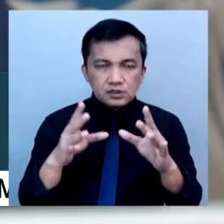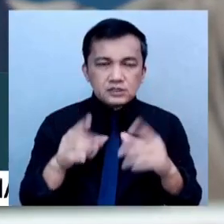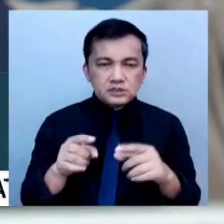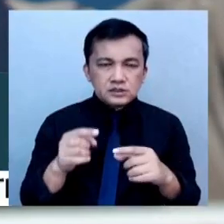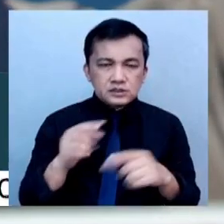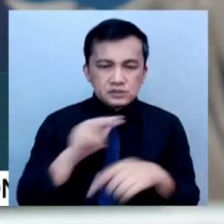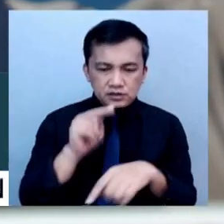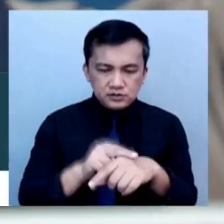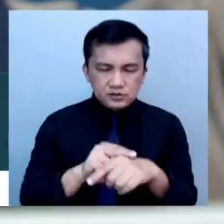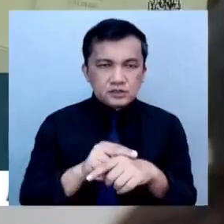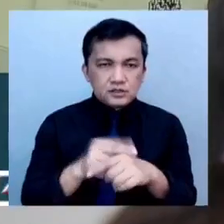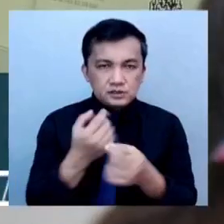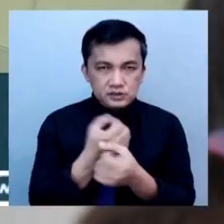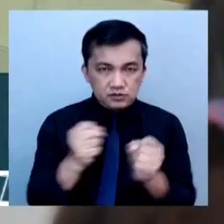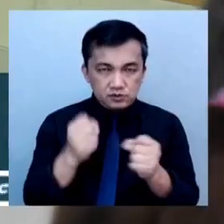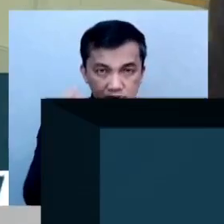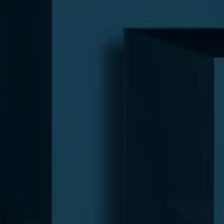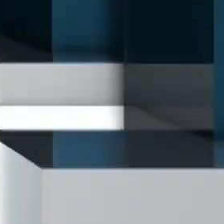security concerns.